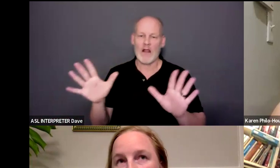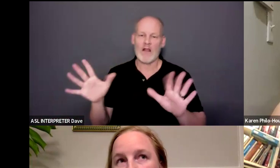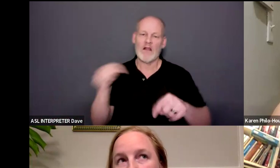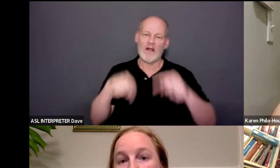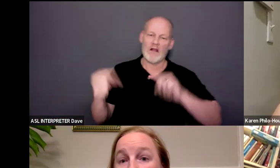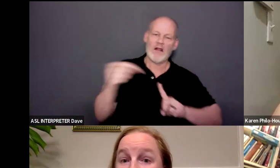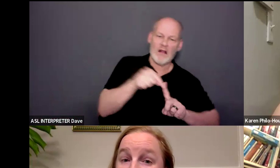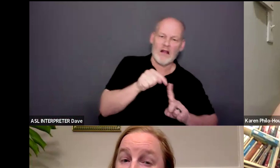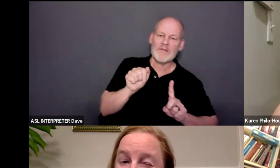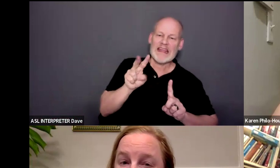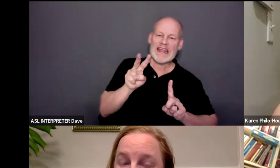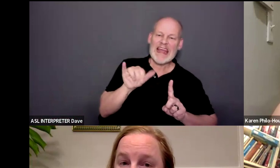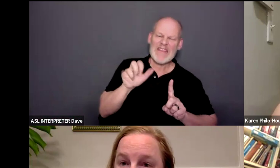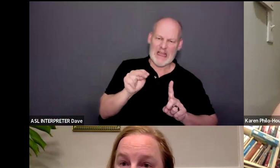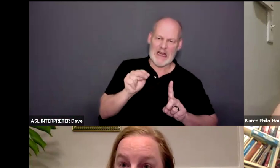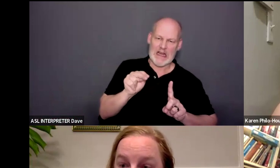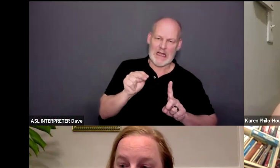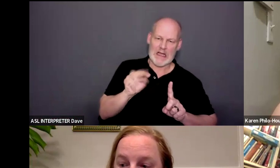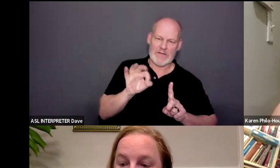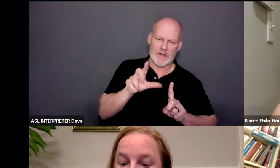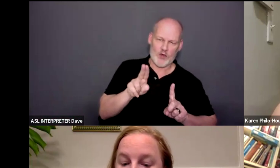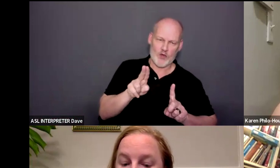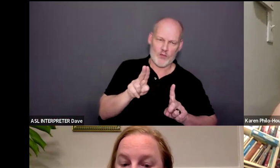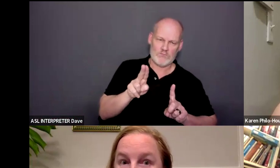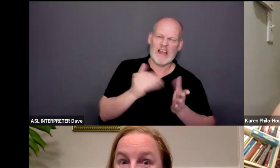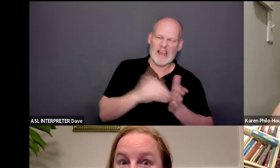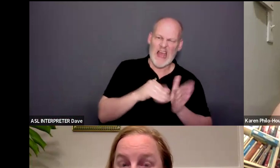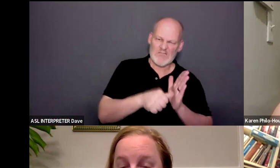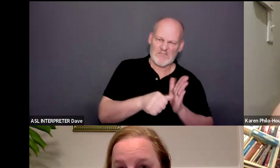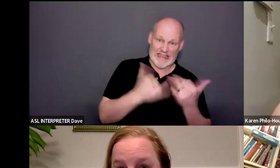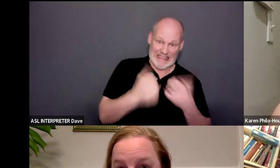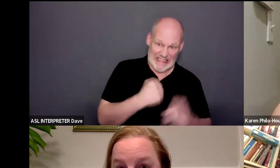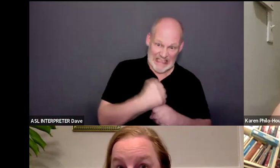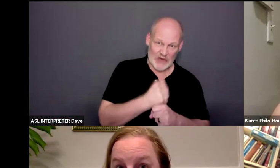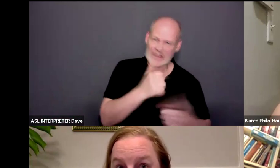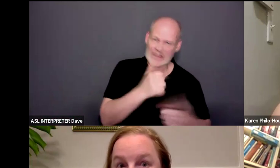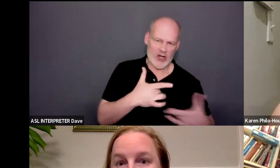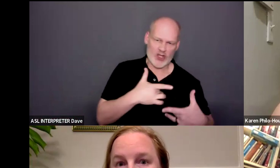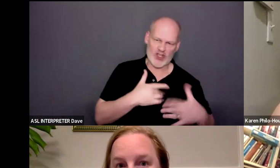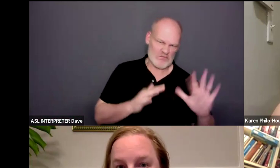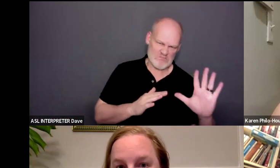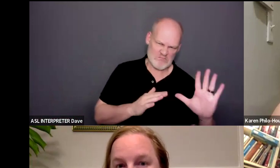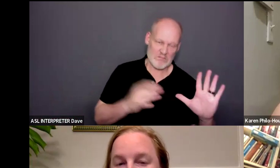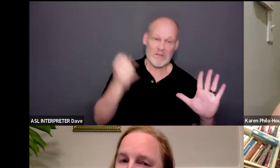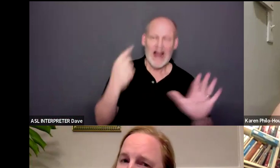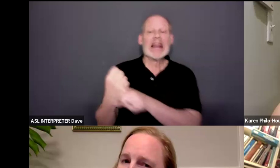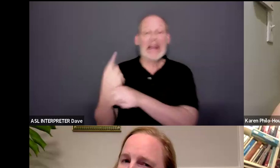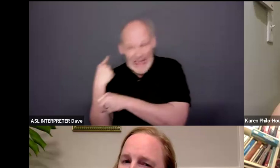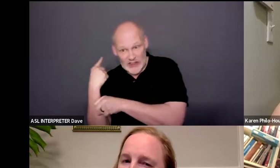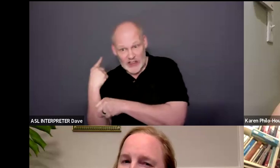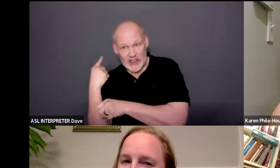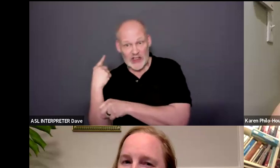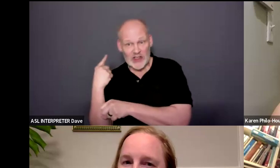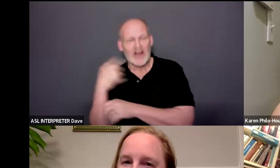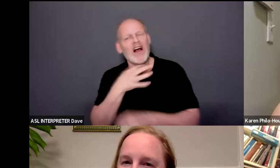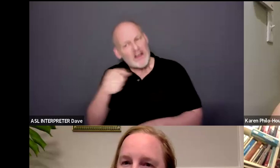So avian flu, again, it's not really a concern this year. But last year, avian flu was a big concern. And if you remember,